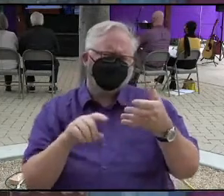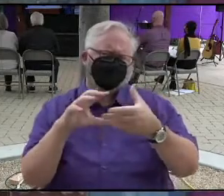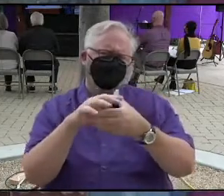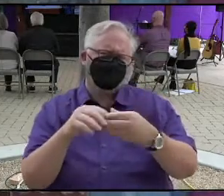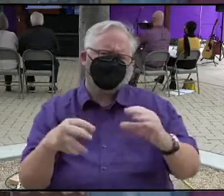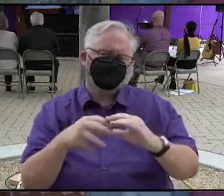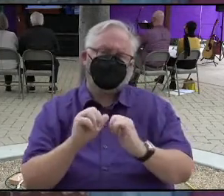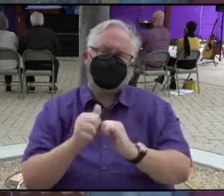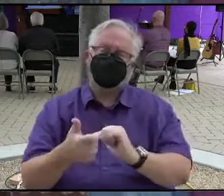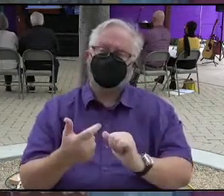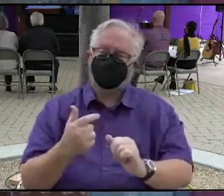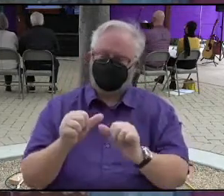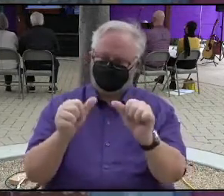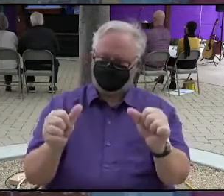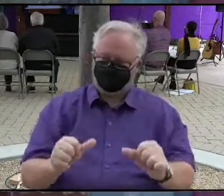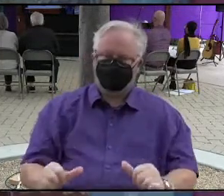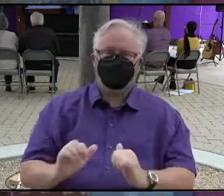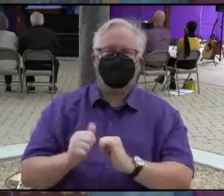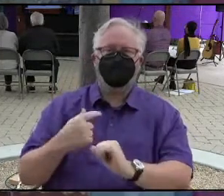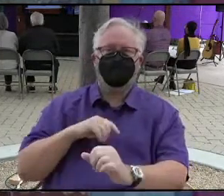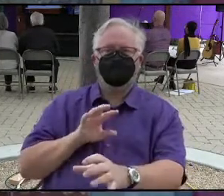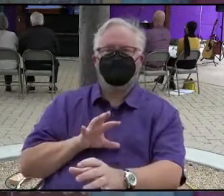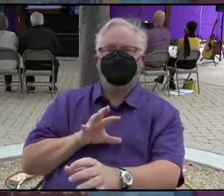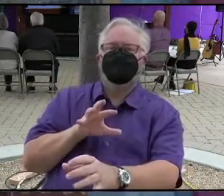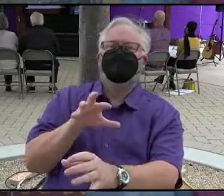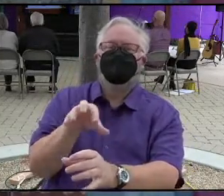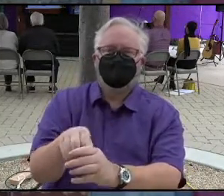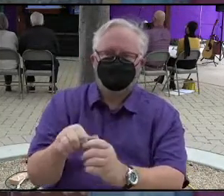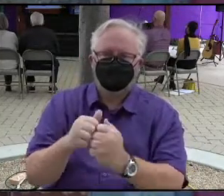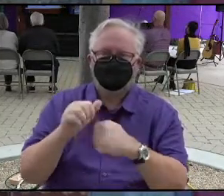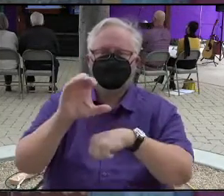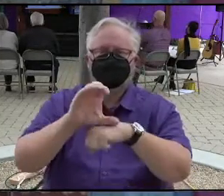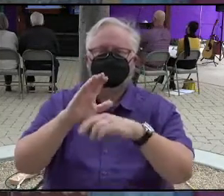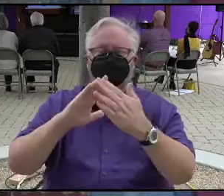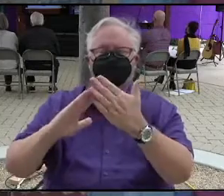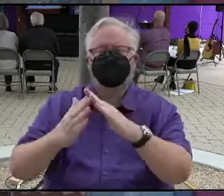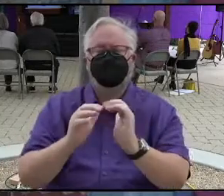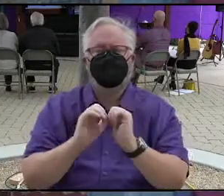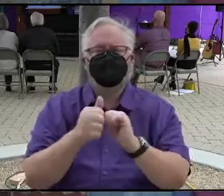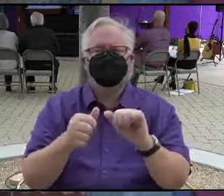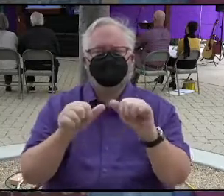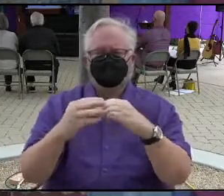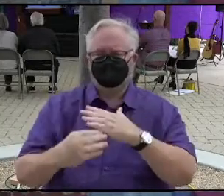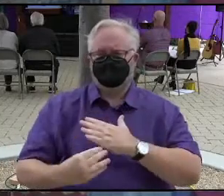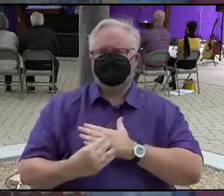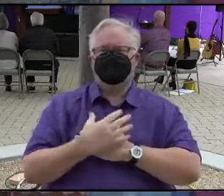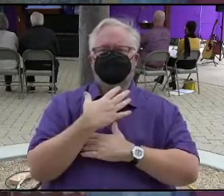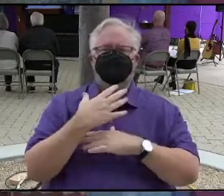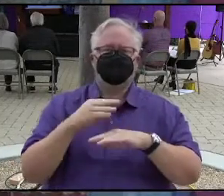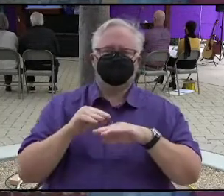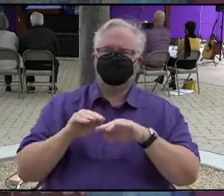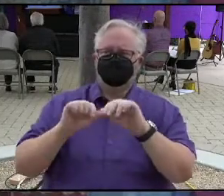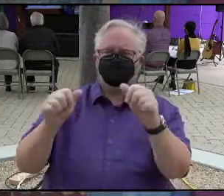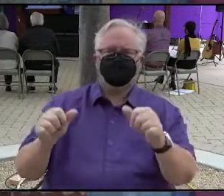our engagement with our congregation? How do they shape the congregation